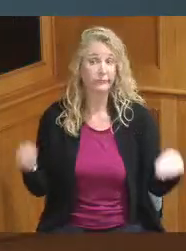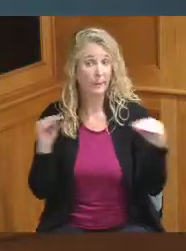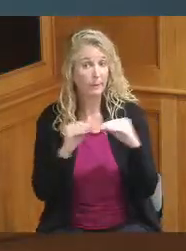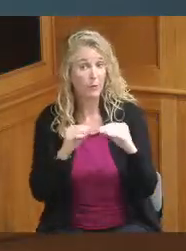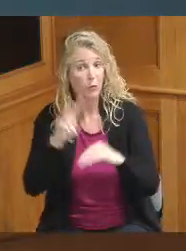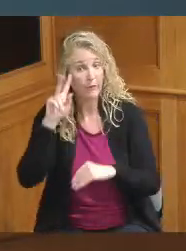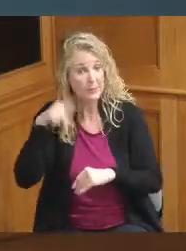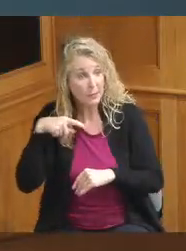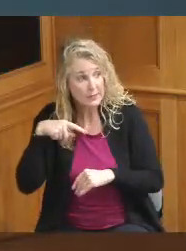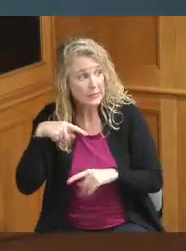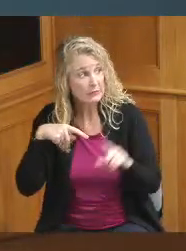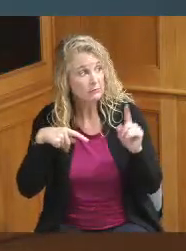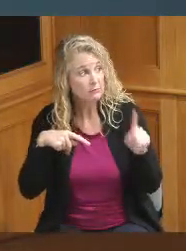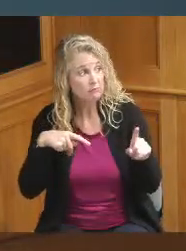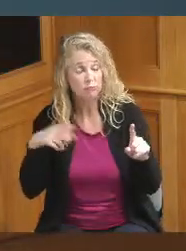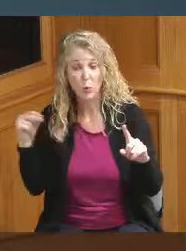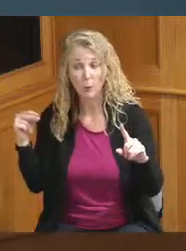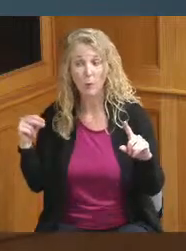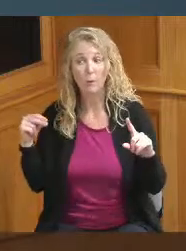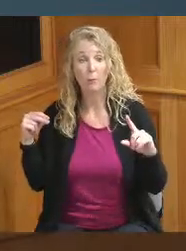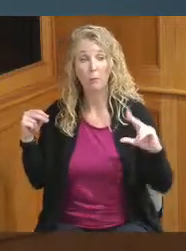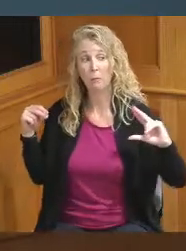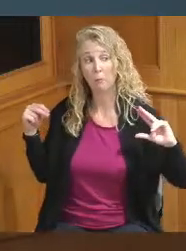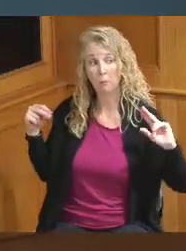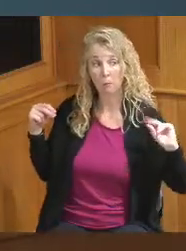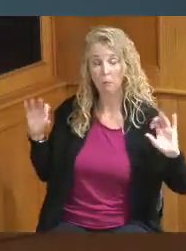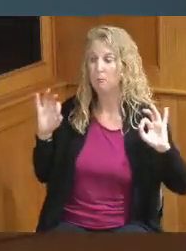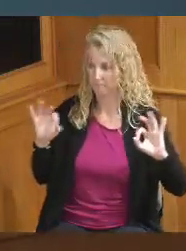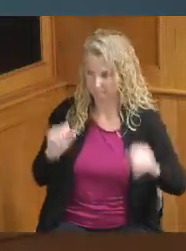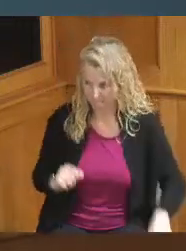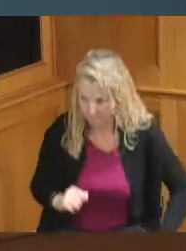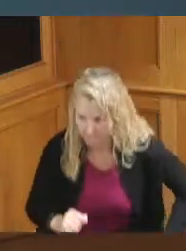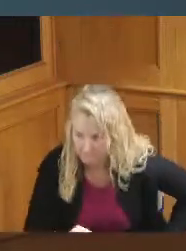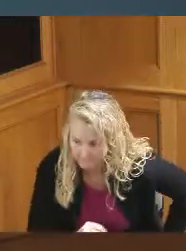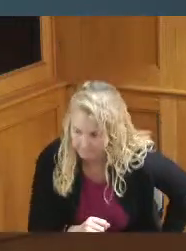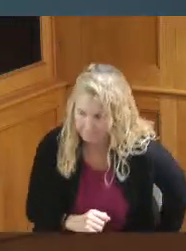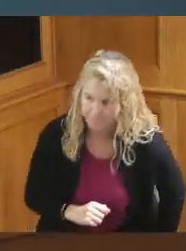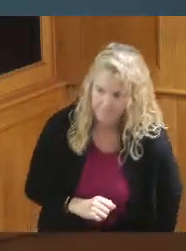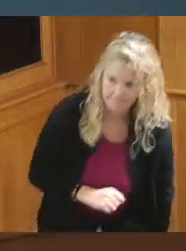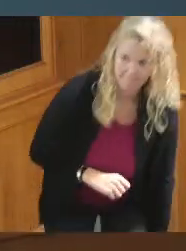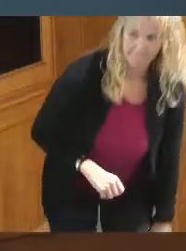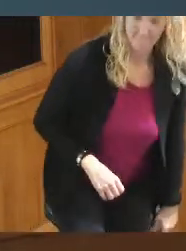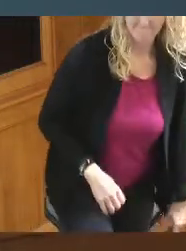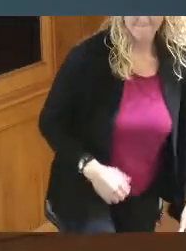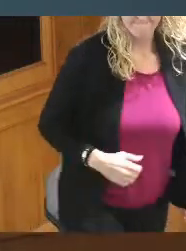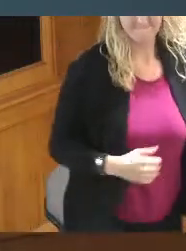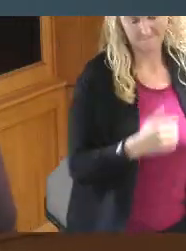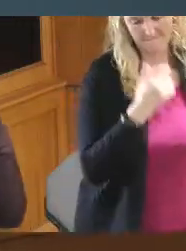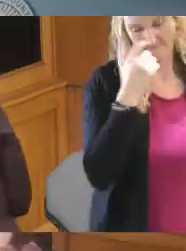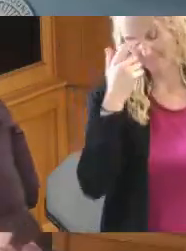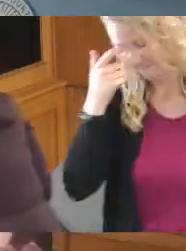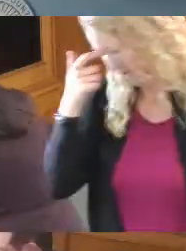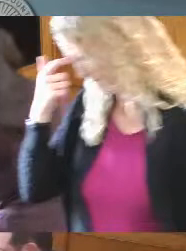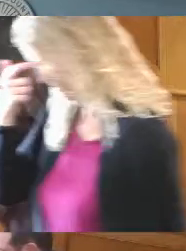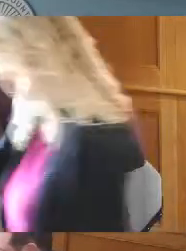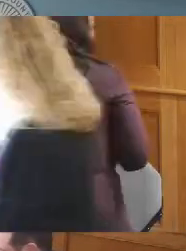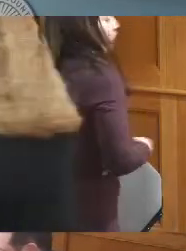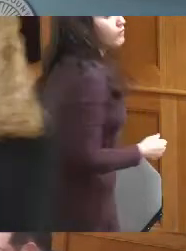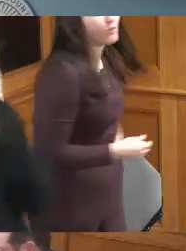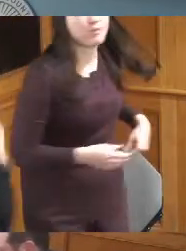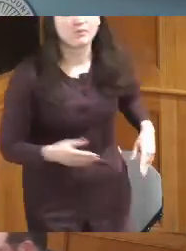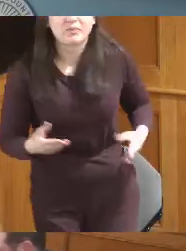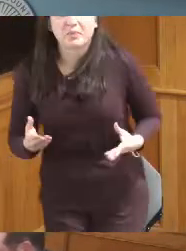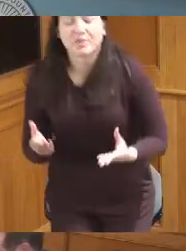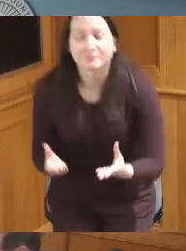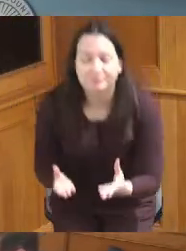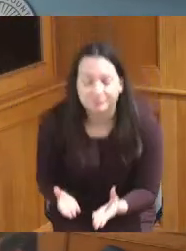Vice President Driazzi, anything else on this? Commissioner Dunn? No. Okay. I'll make a motion to approve by leave number,